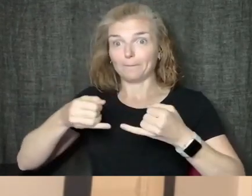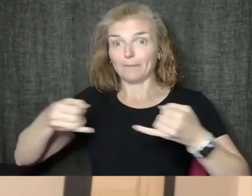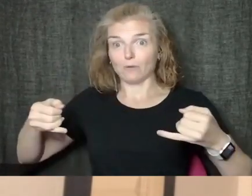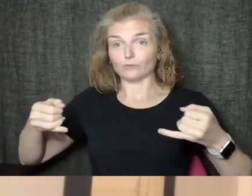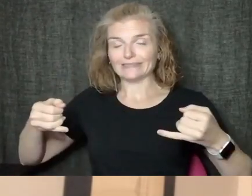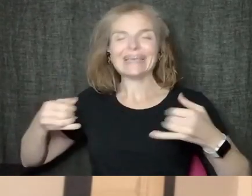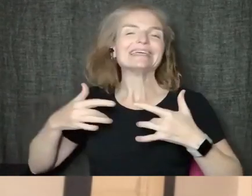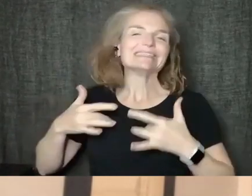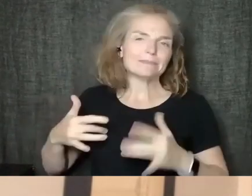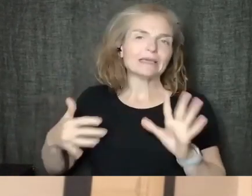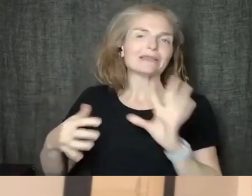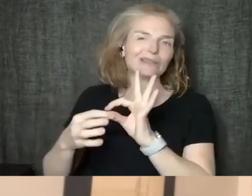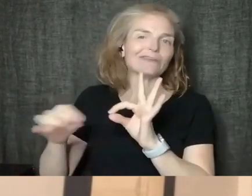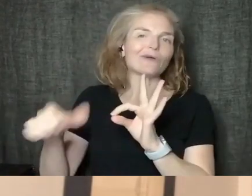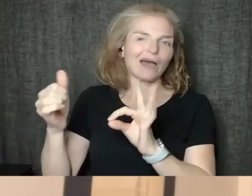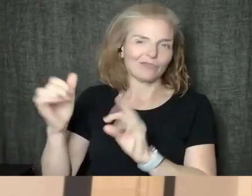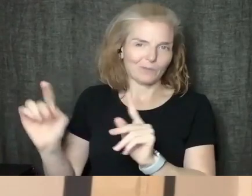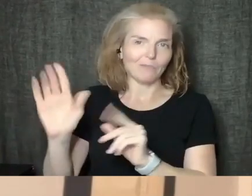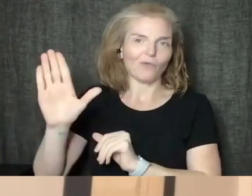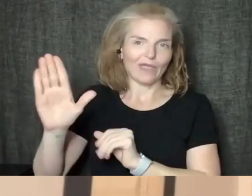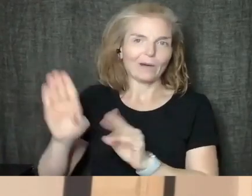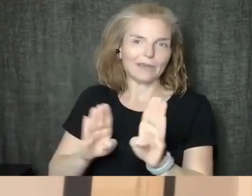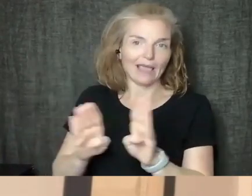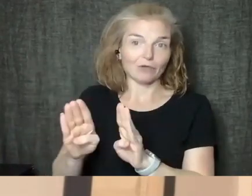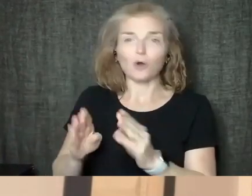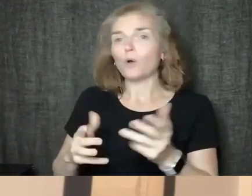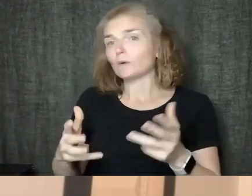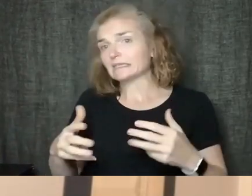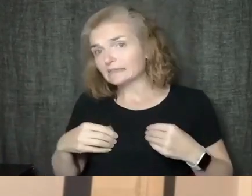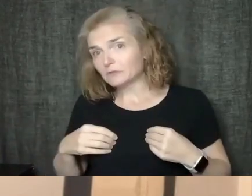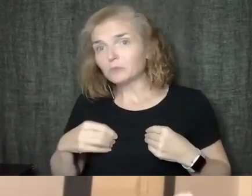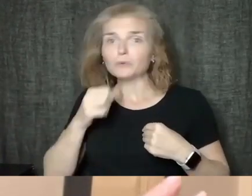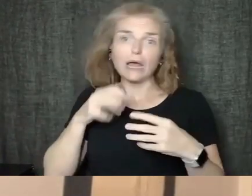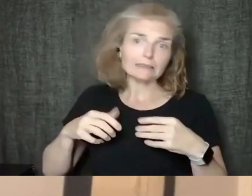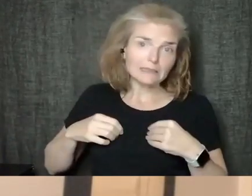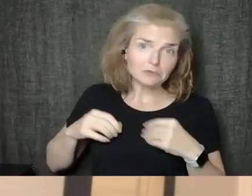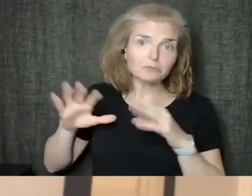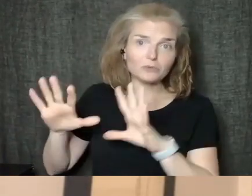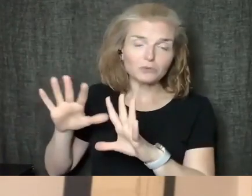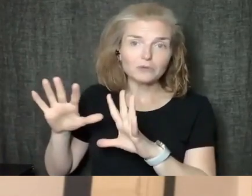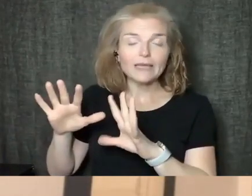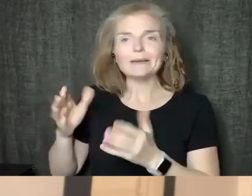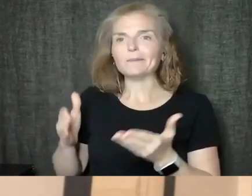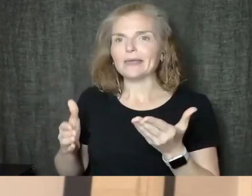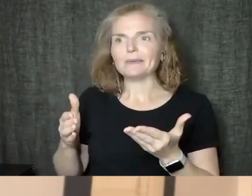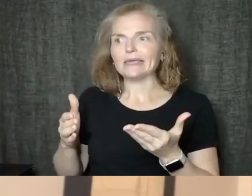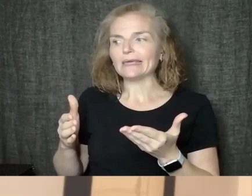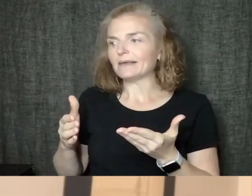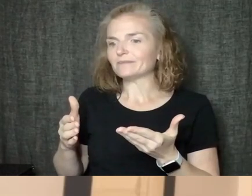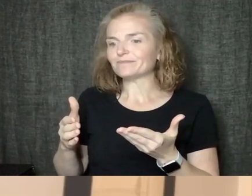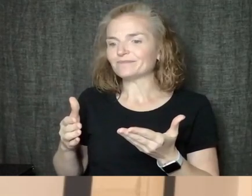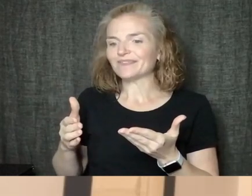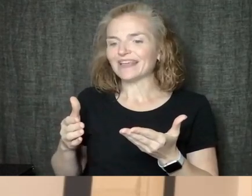other people's behavior, like what is acceptable and not acceptable, how those could be judged. When are they judging thoughts